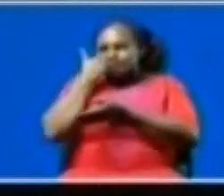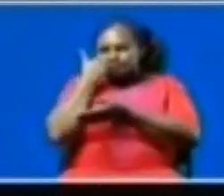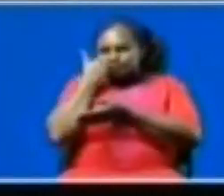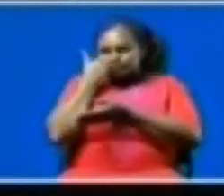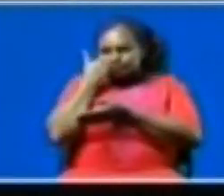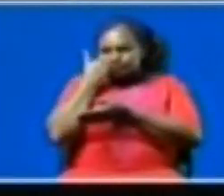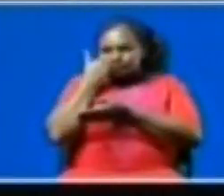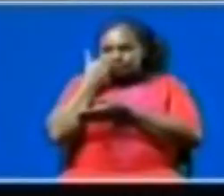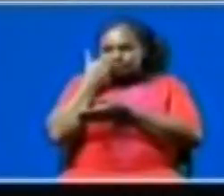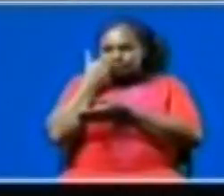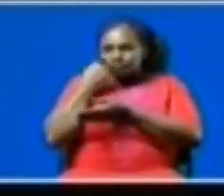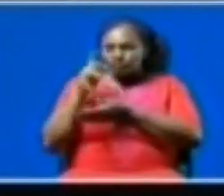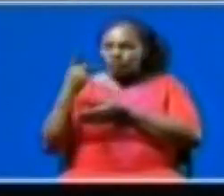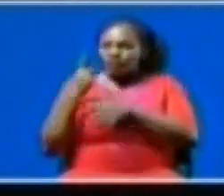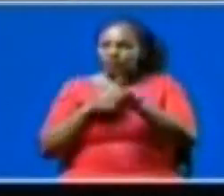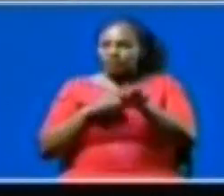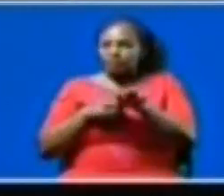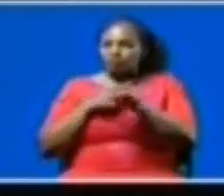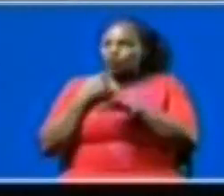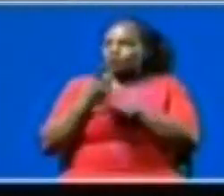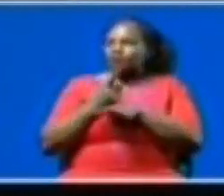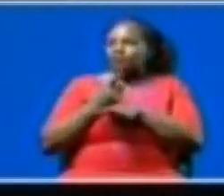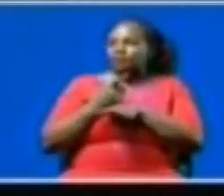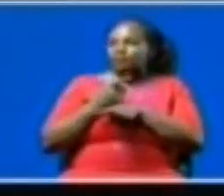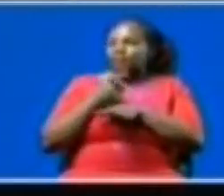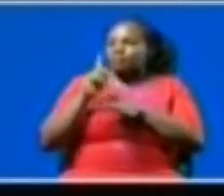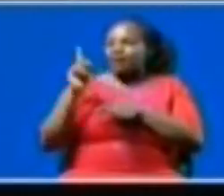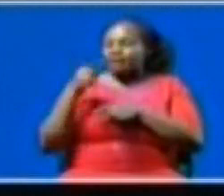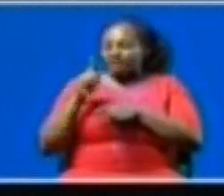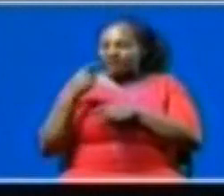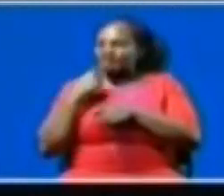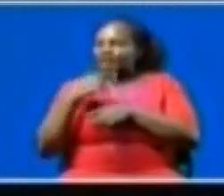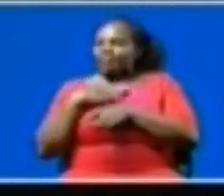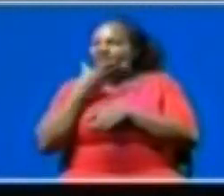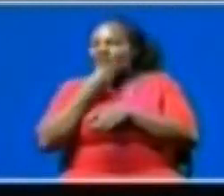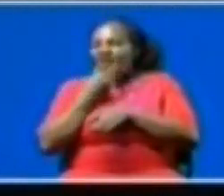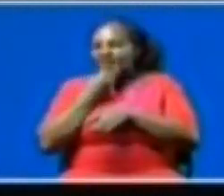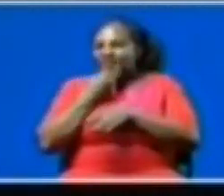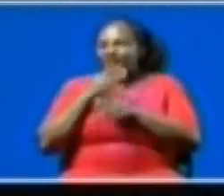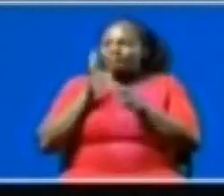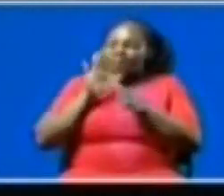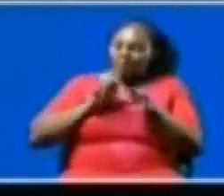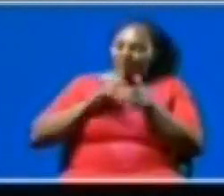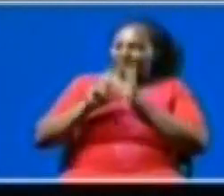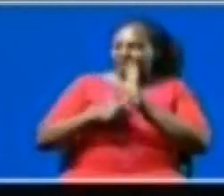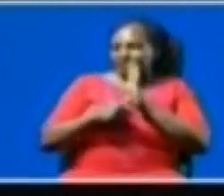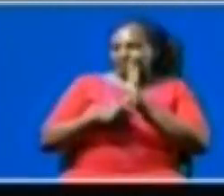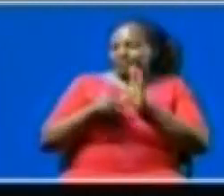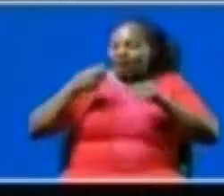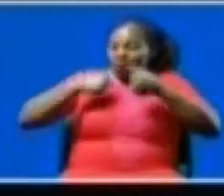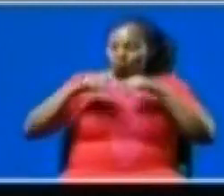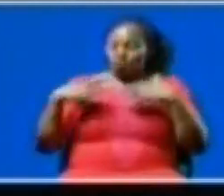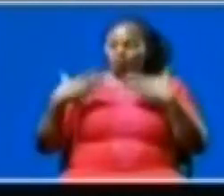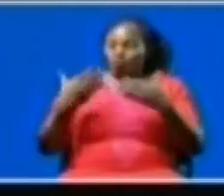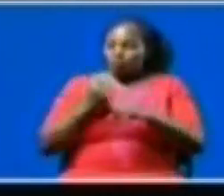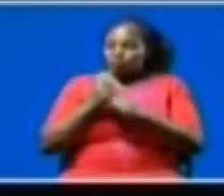to shave. Who's the first person you tell? That was my father and my mum, definitely, yes. And how did they react to